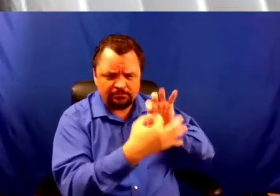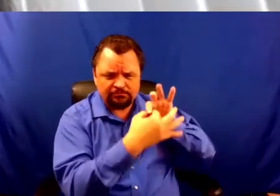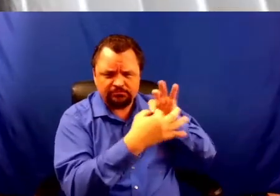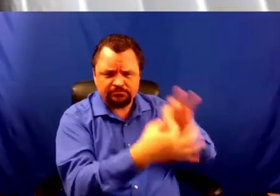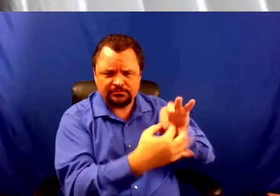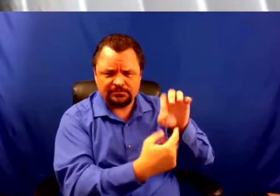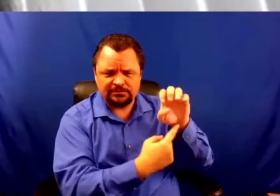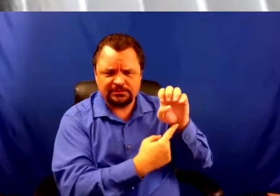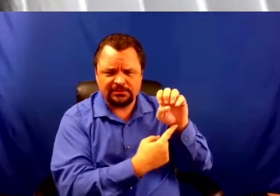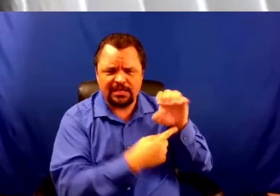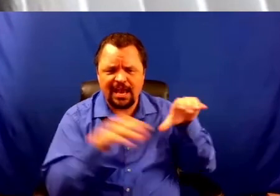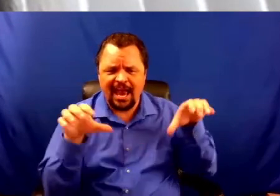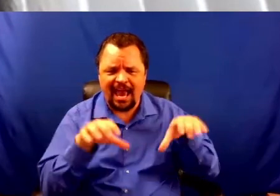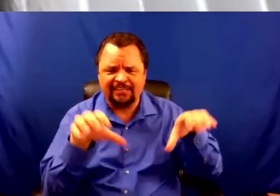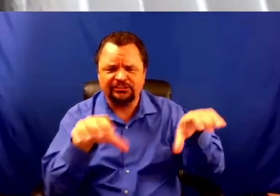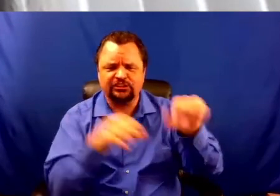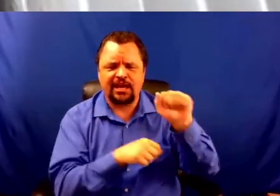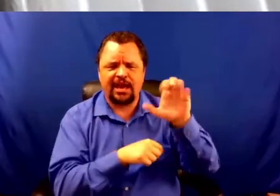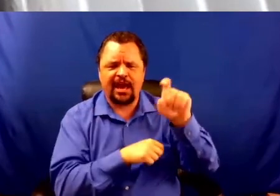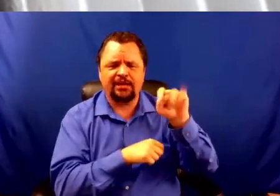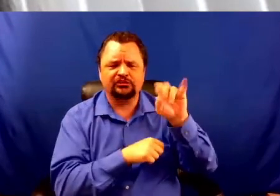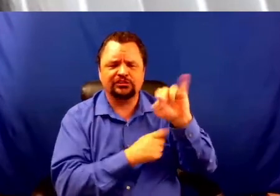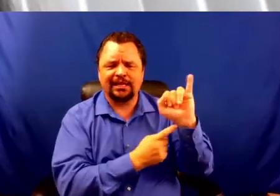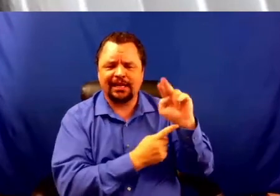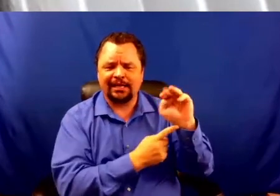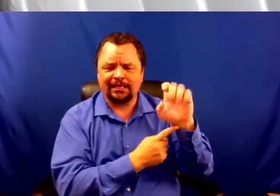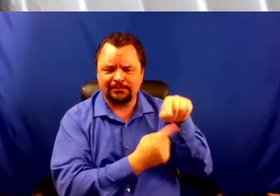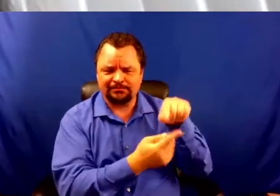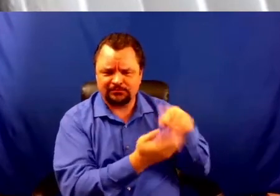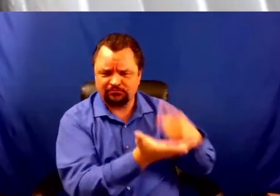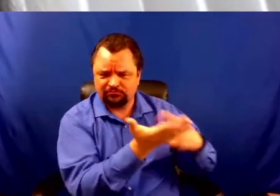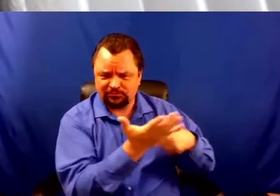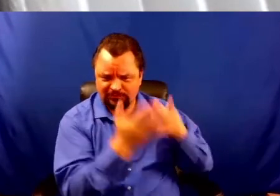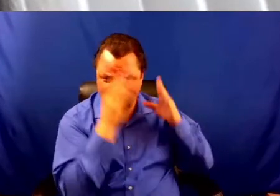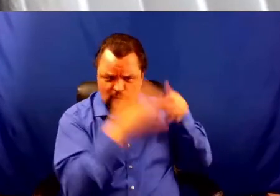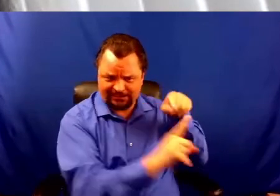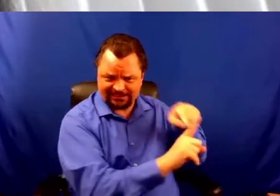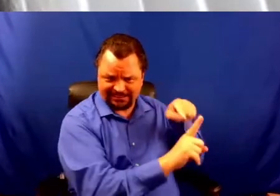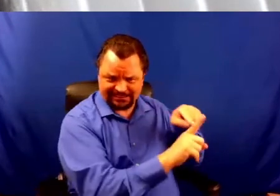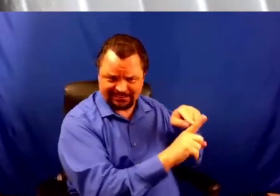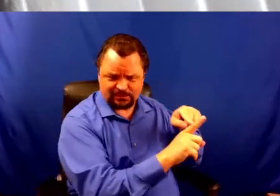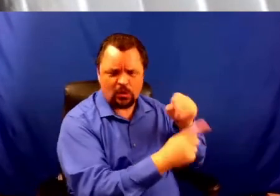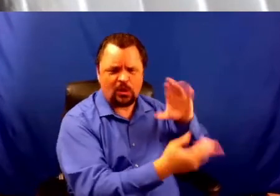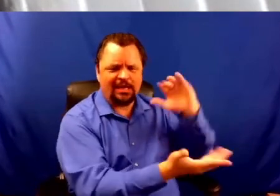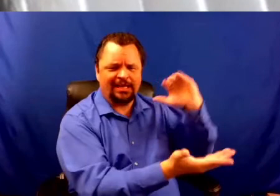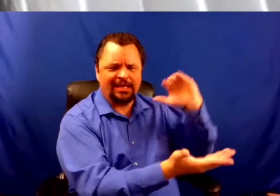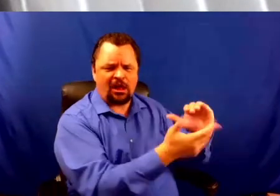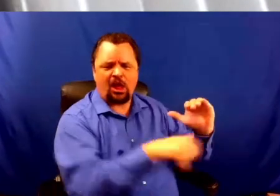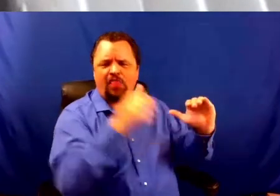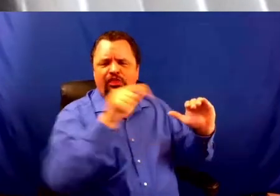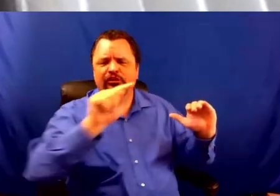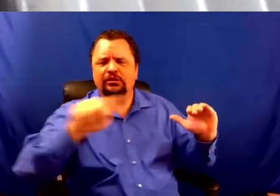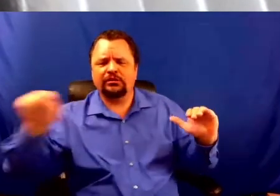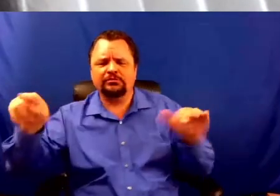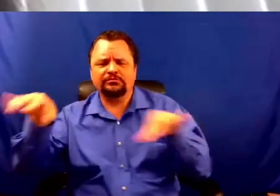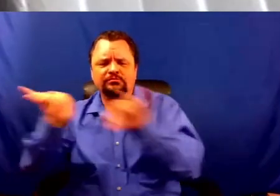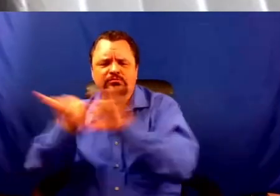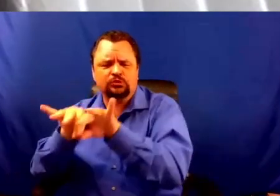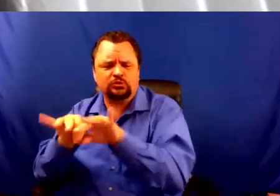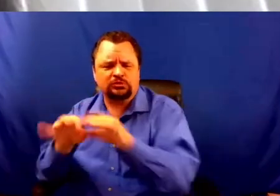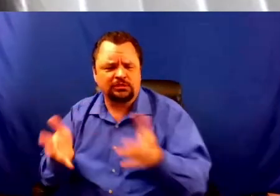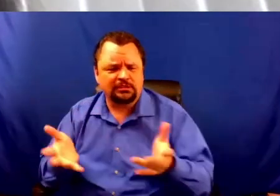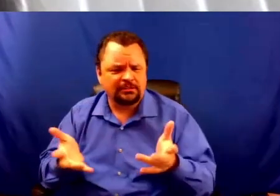items. I don't know if there's a way perhaps to cut back on the action items and do them quicker, or if you want to jump into the